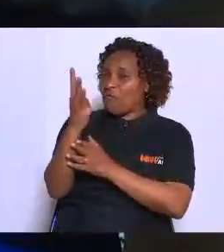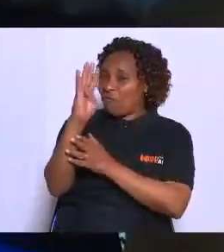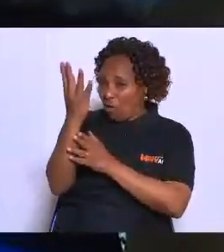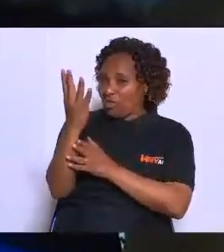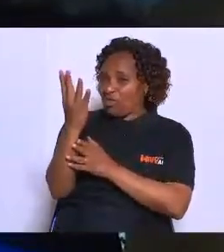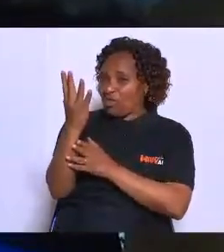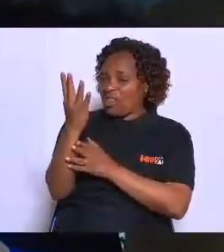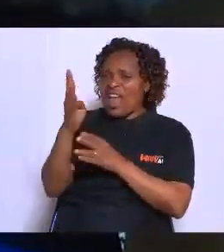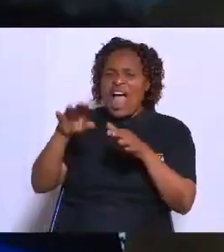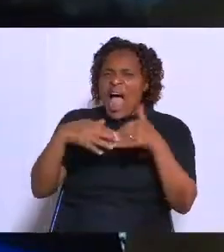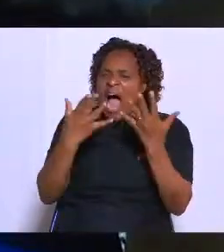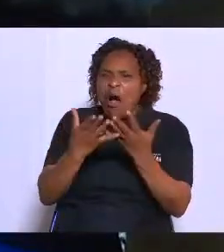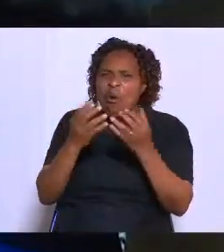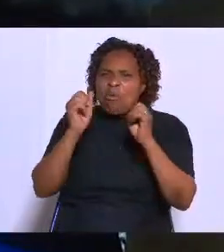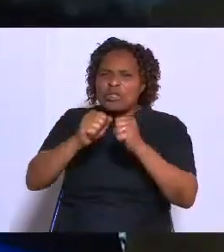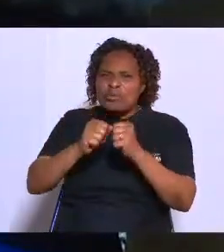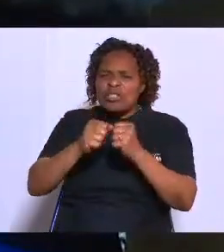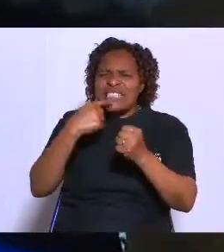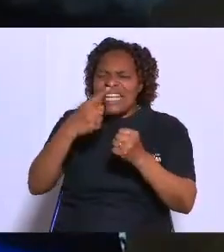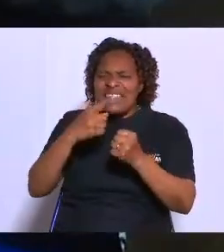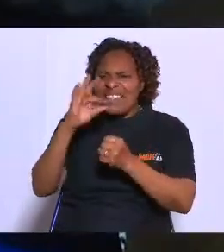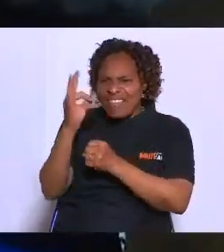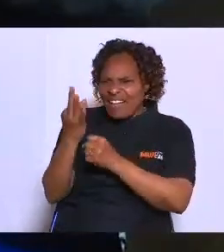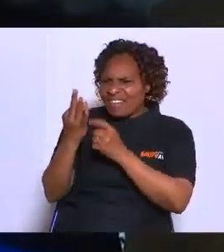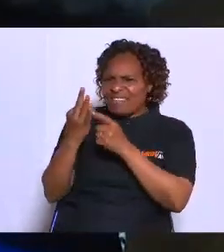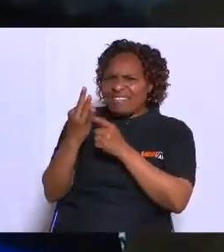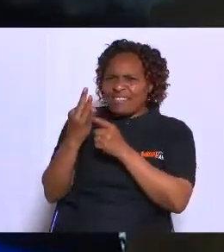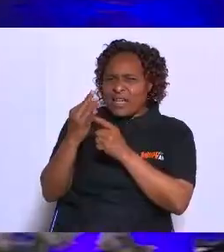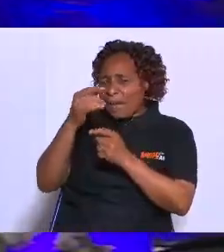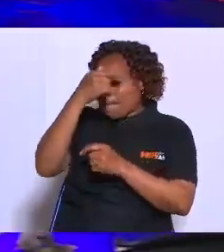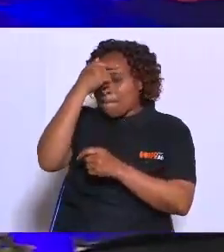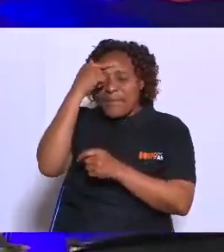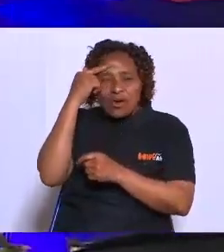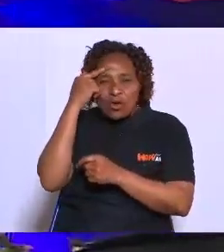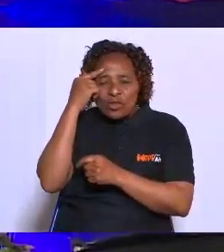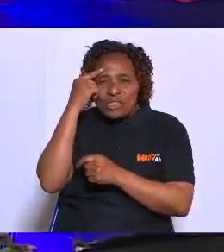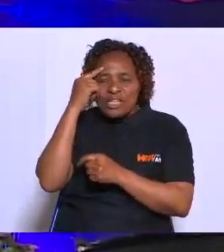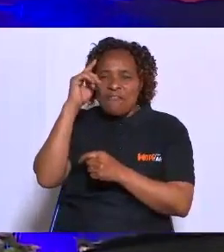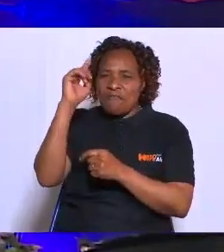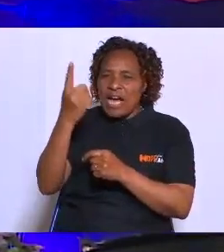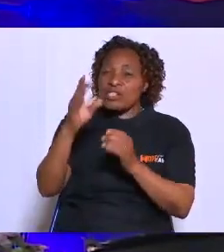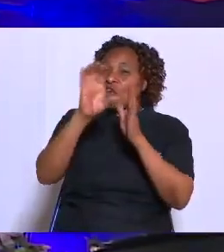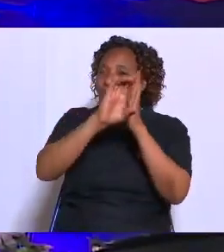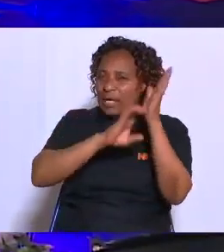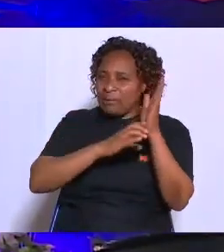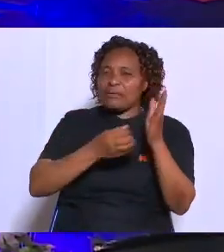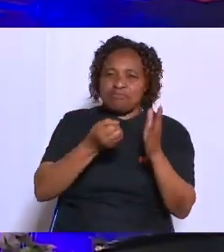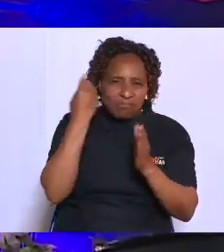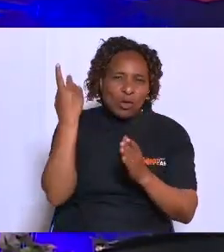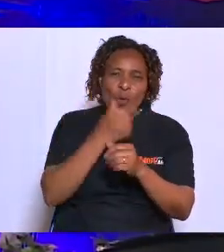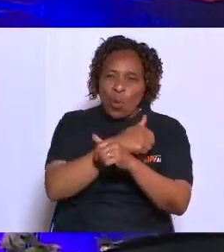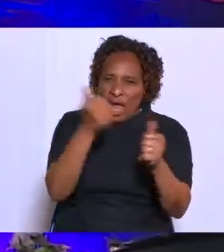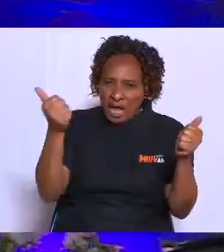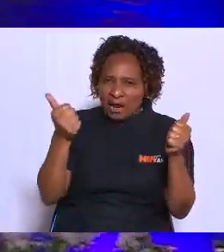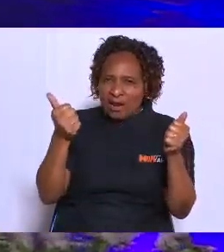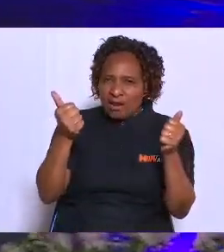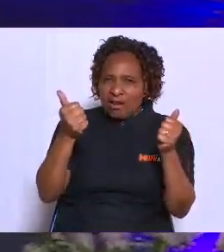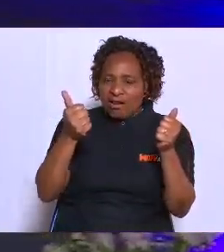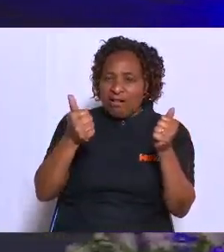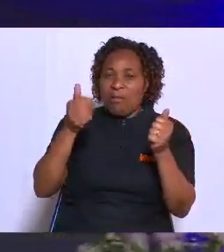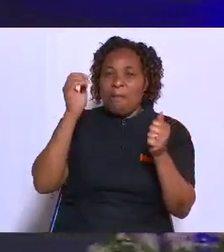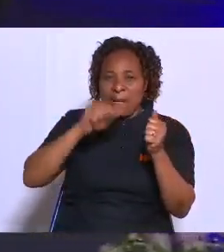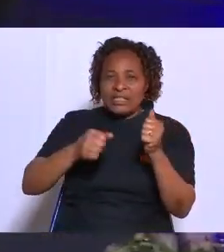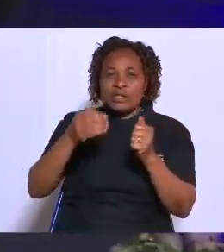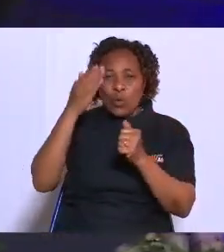fourth how could they say it was the third because what's the first commandment Thou shalt have what no other gods before